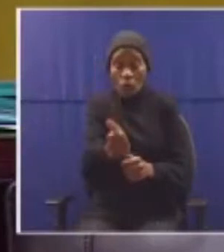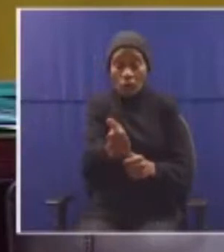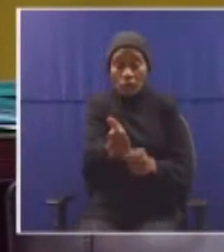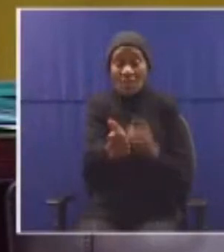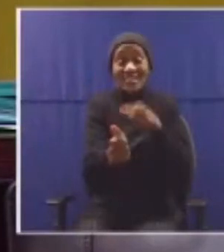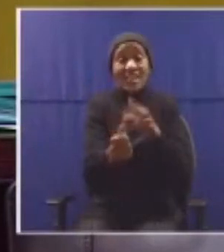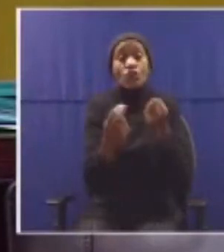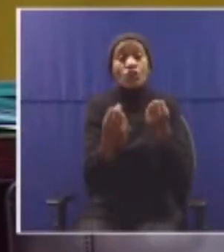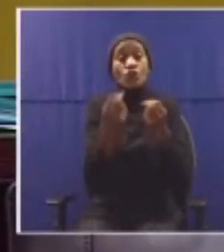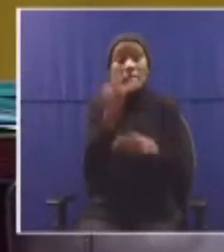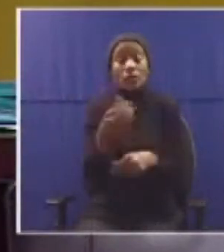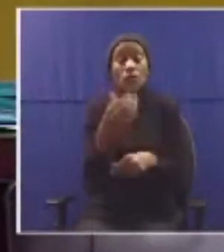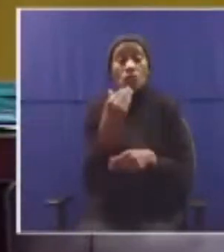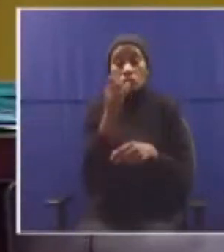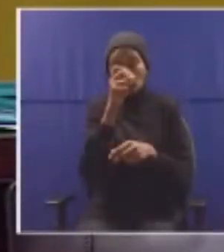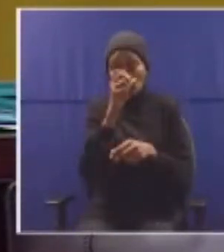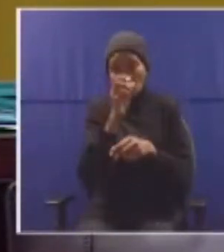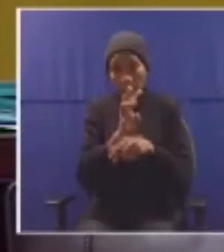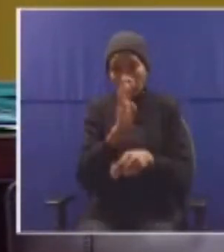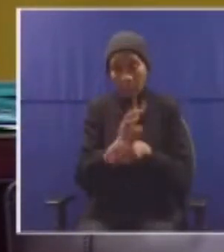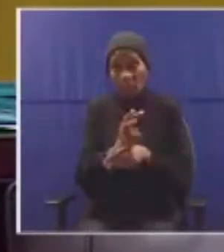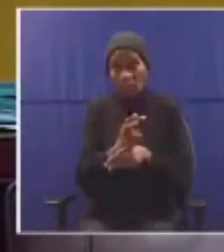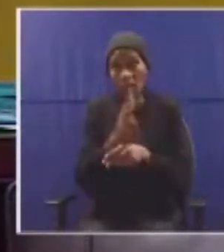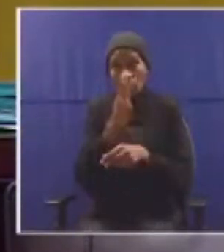of Ms. M.L.